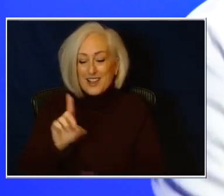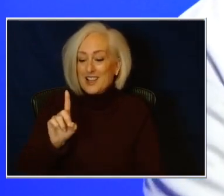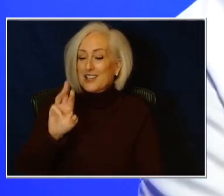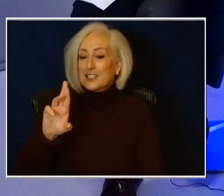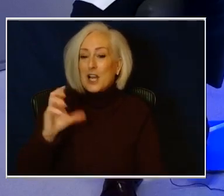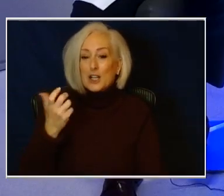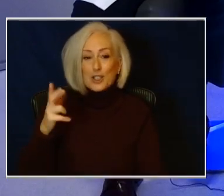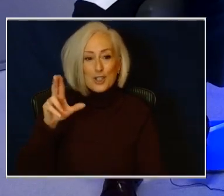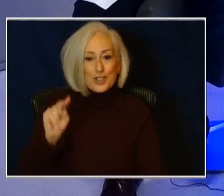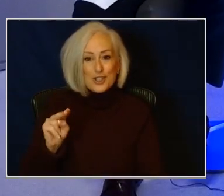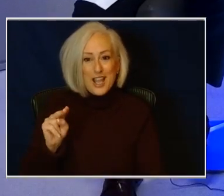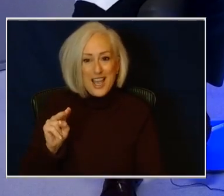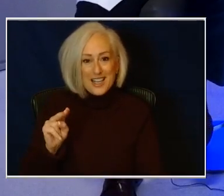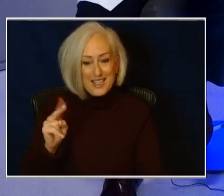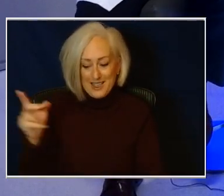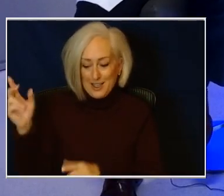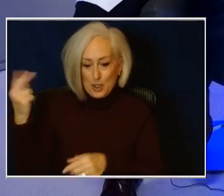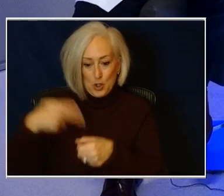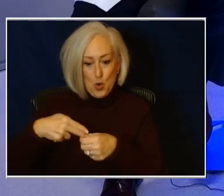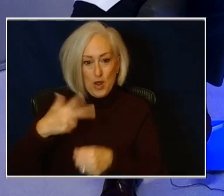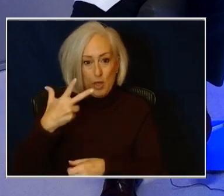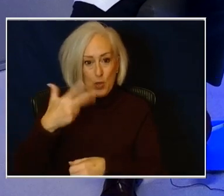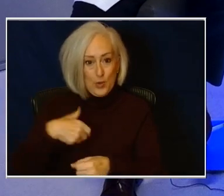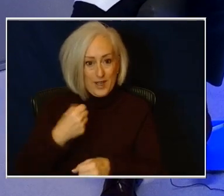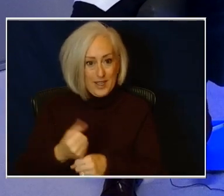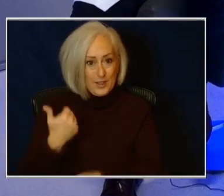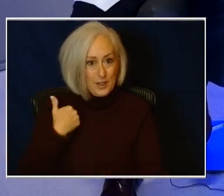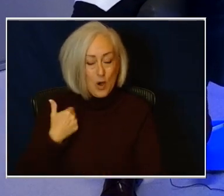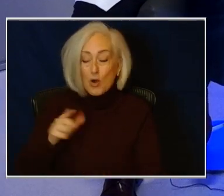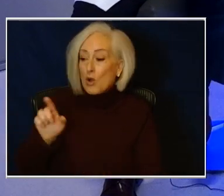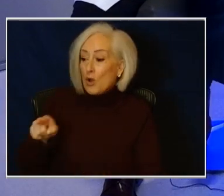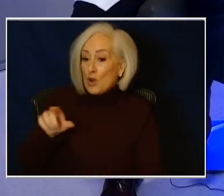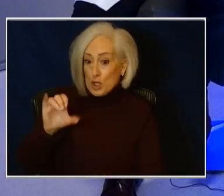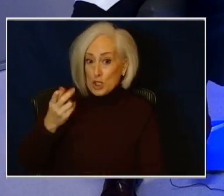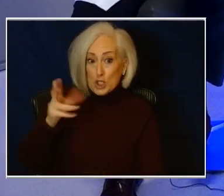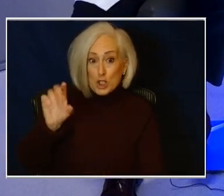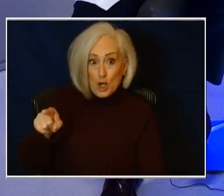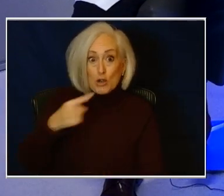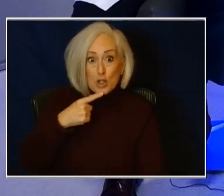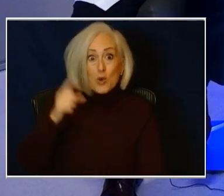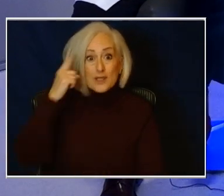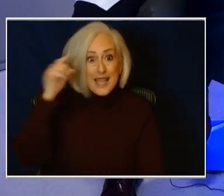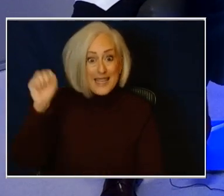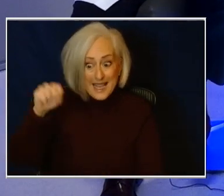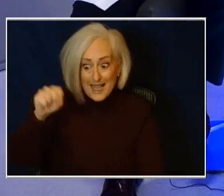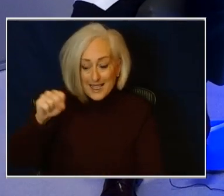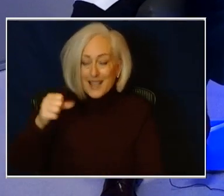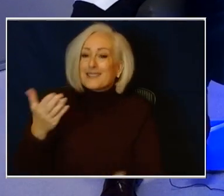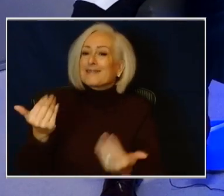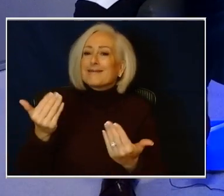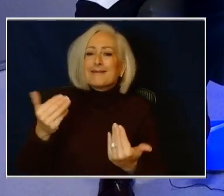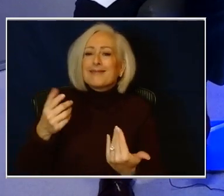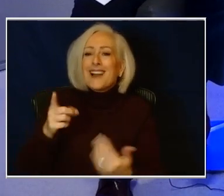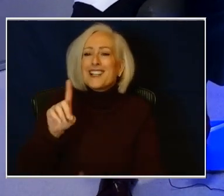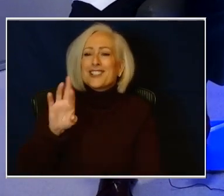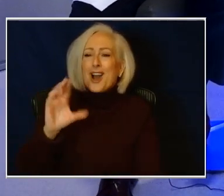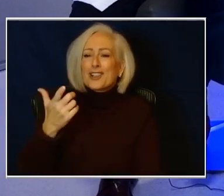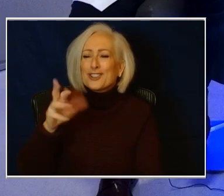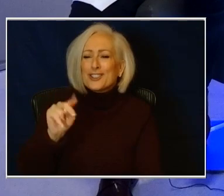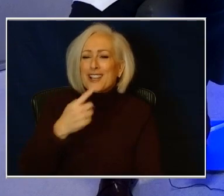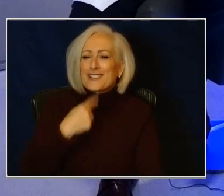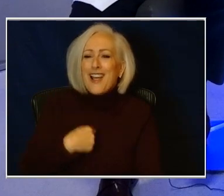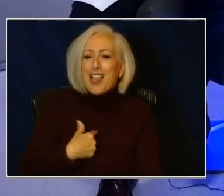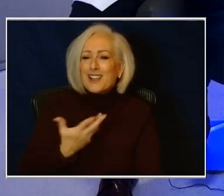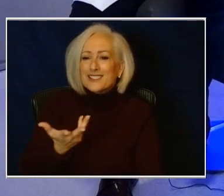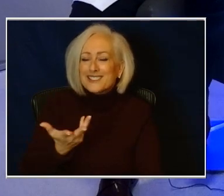almost 3 years ago now. As Cheryl was talking, you were shaking your head, yes, yes, yes, yes, yes. So come on, Ron, let's give us Give Well, some insight. I